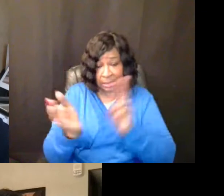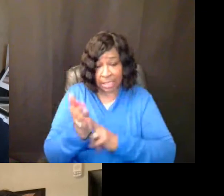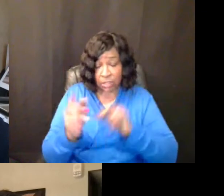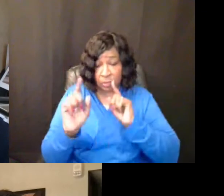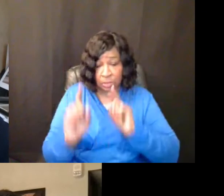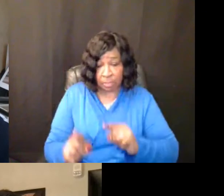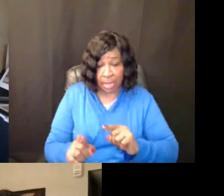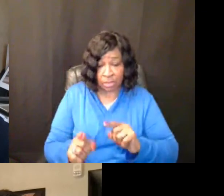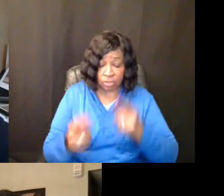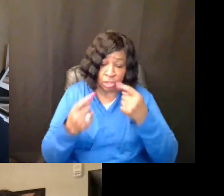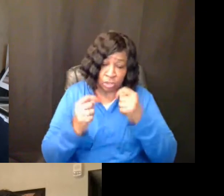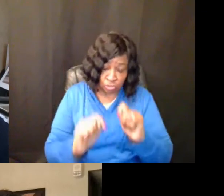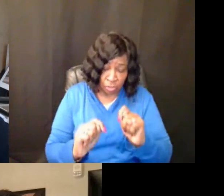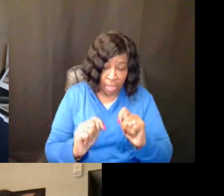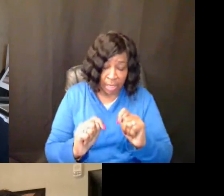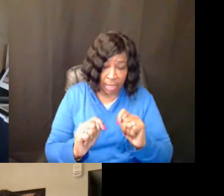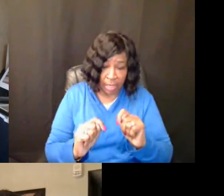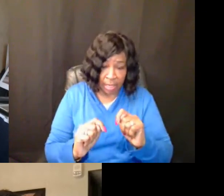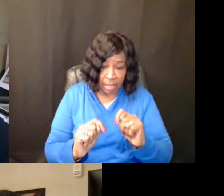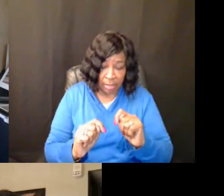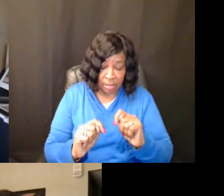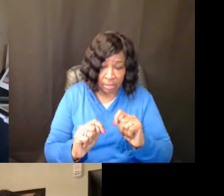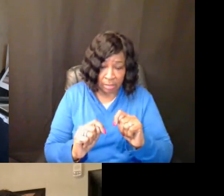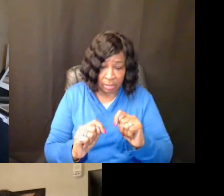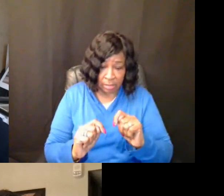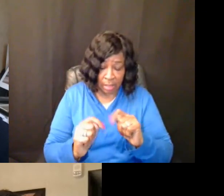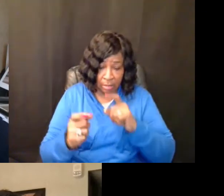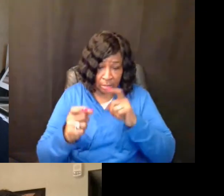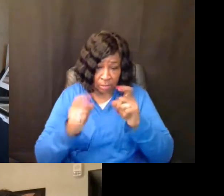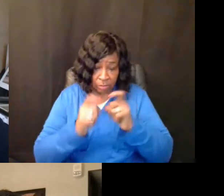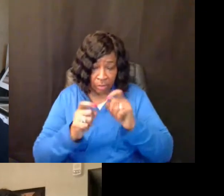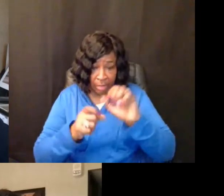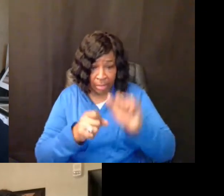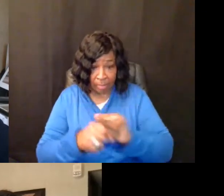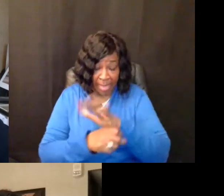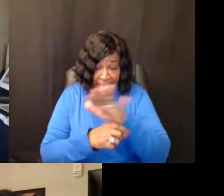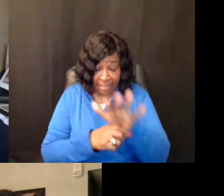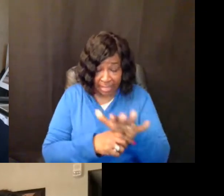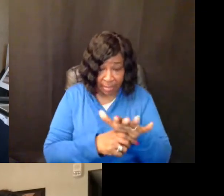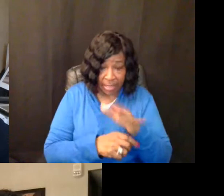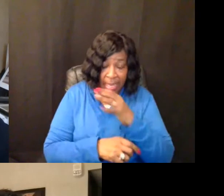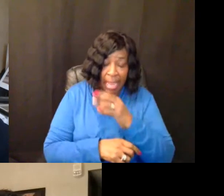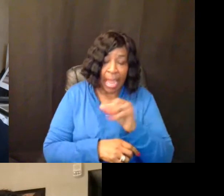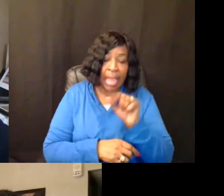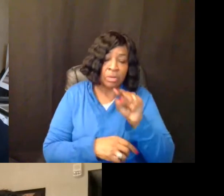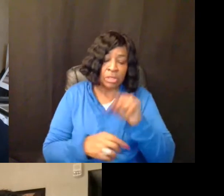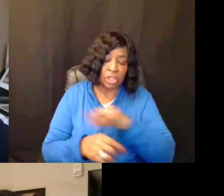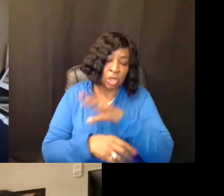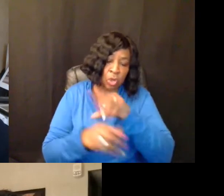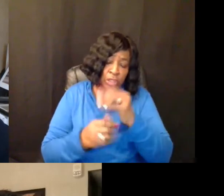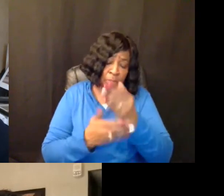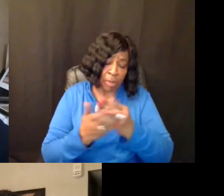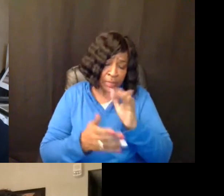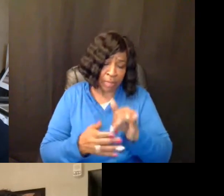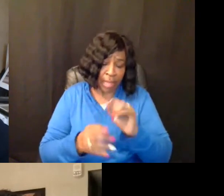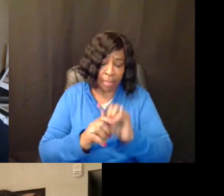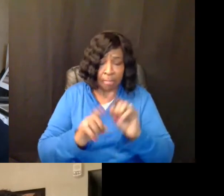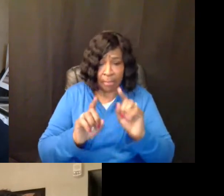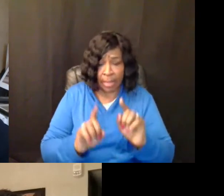to trying to address the pandemic, and it was included as part of that. But